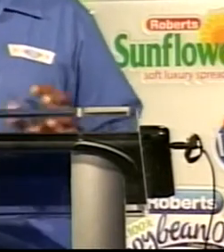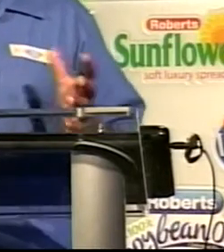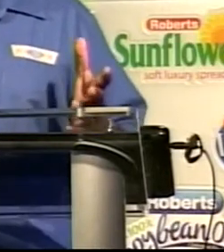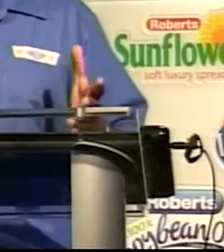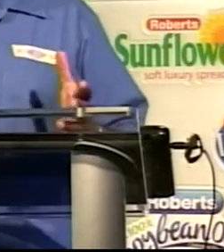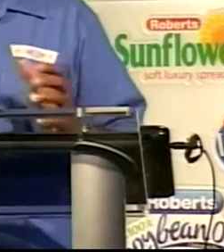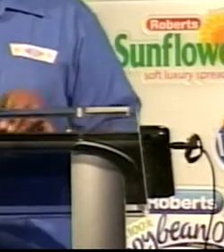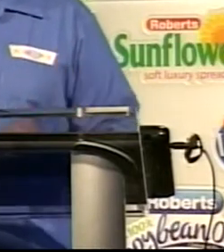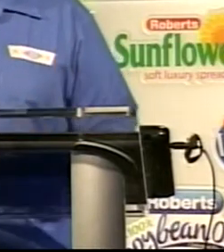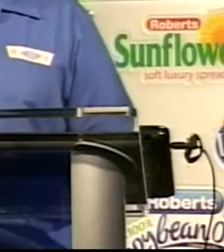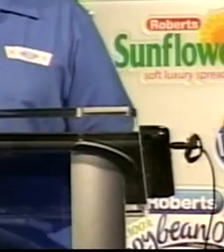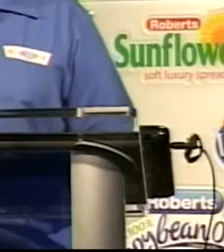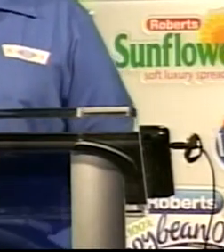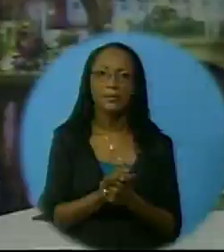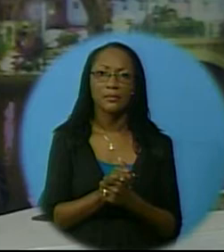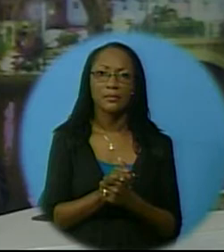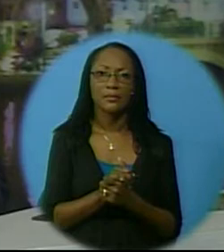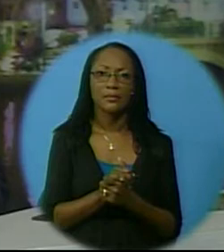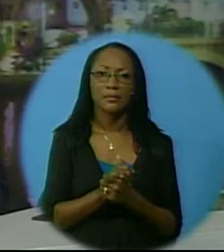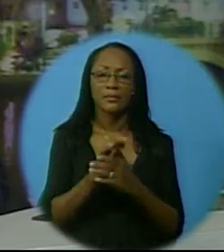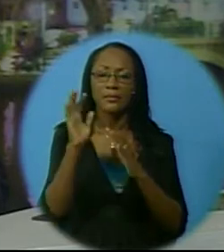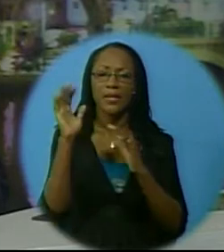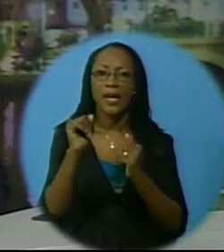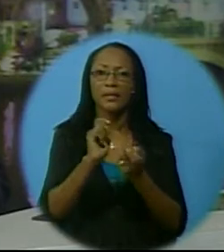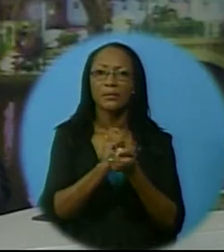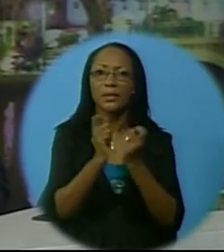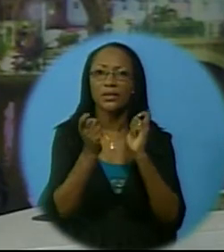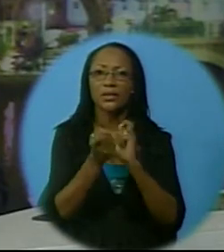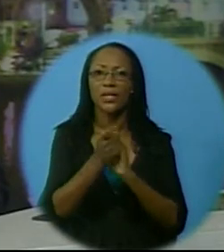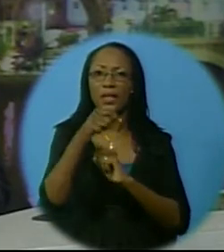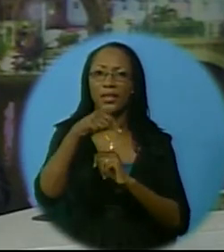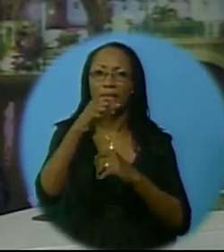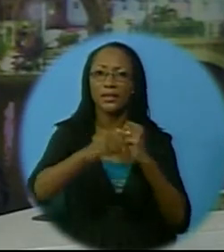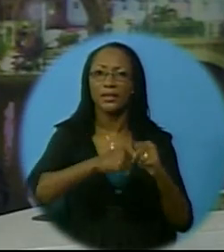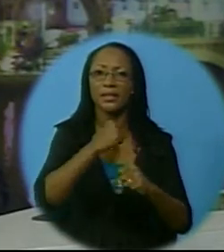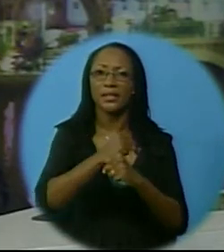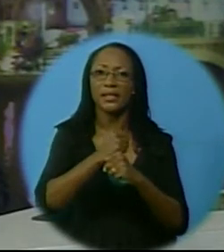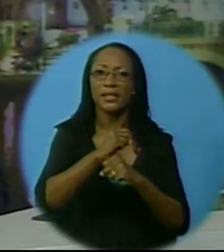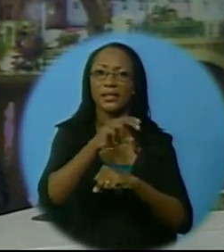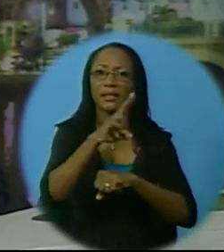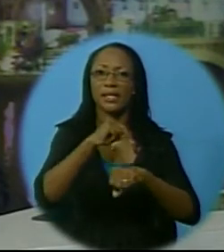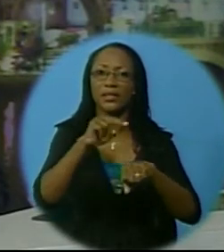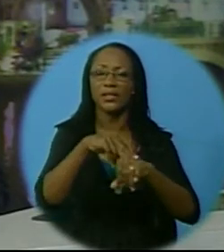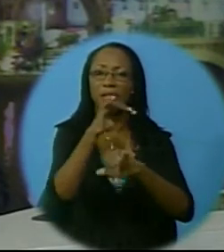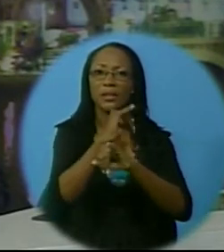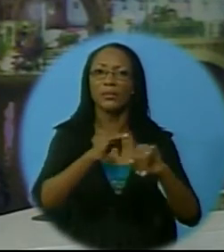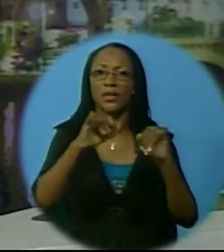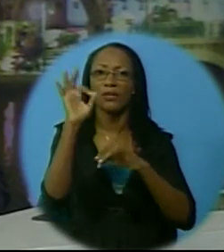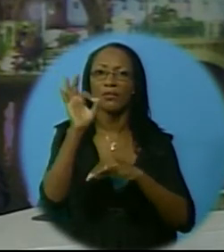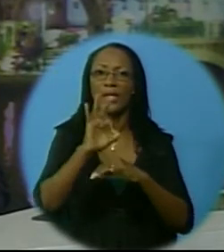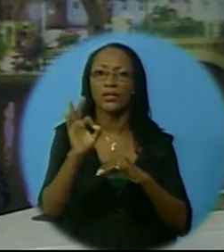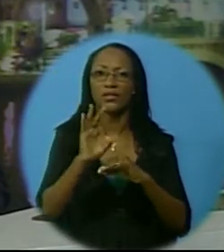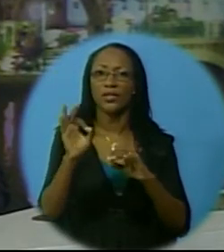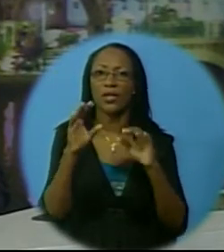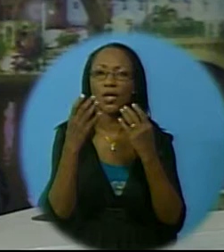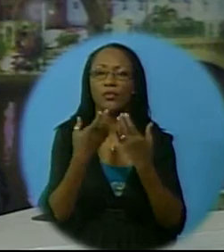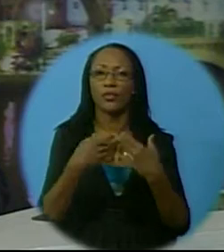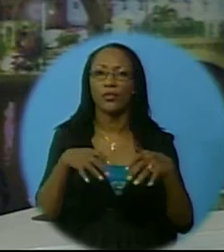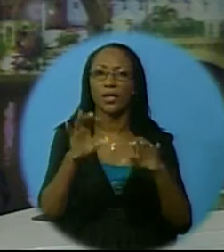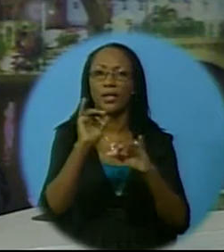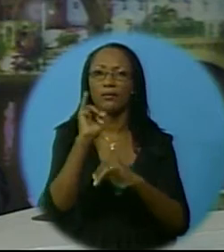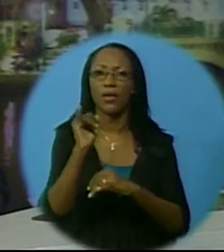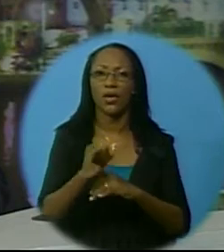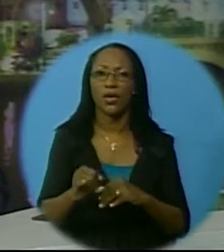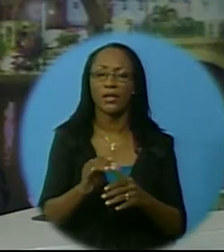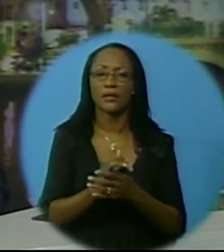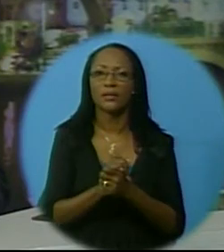or gained from being here. Expect some changes to this year's National Independence Festival of Creative Arts. The annual